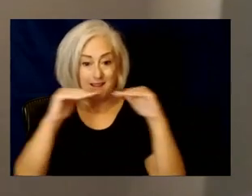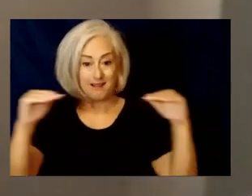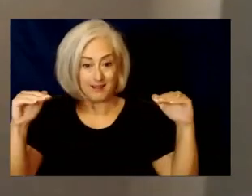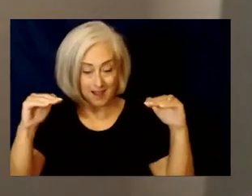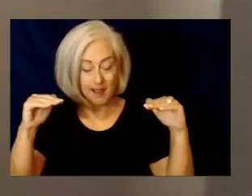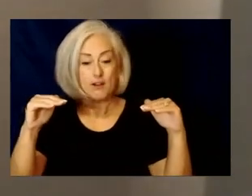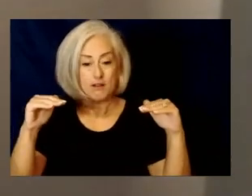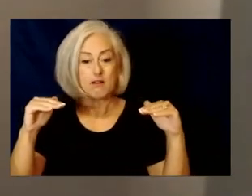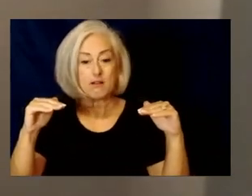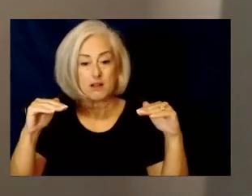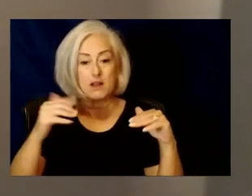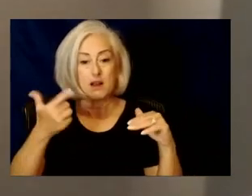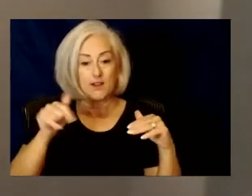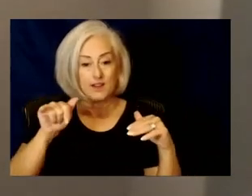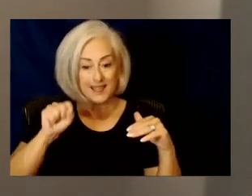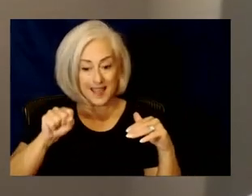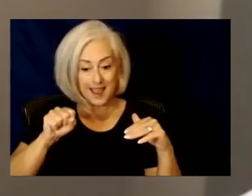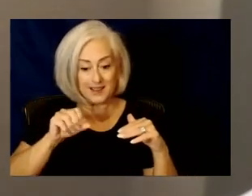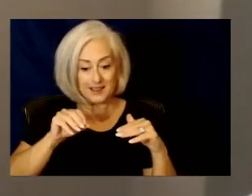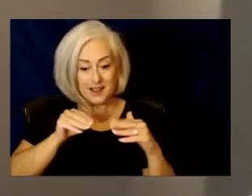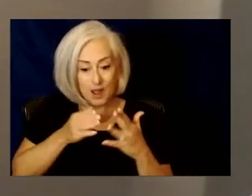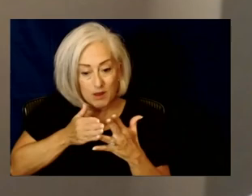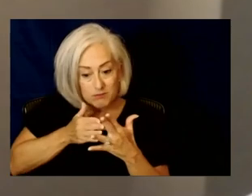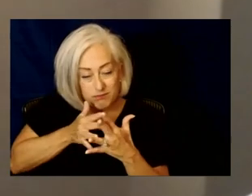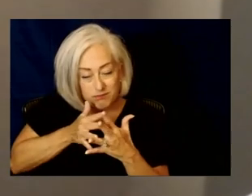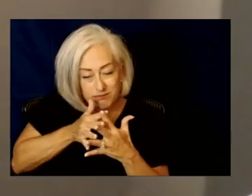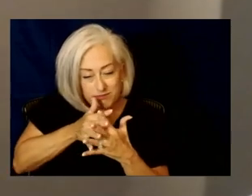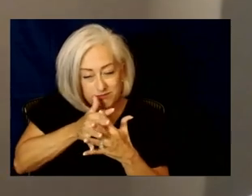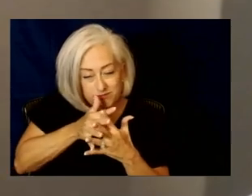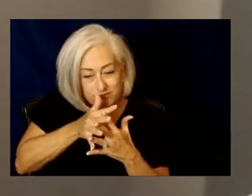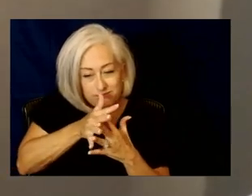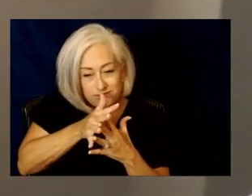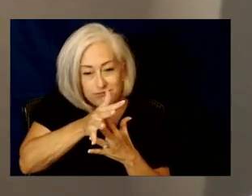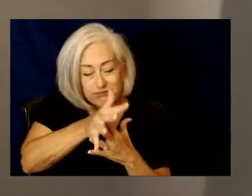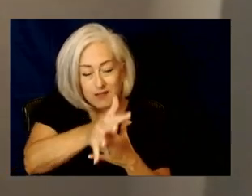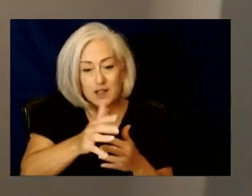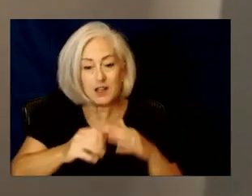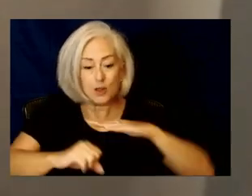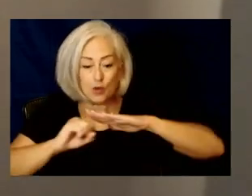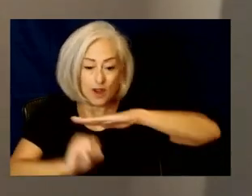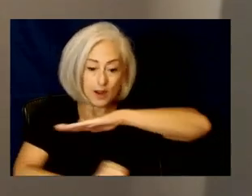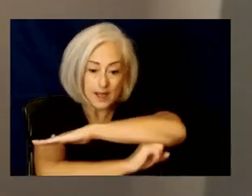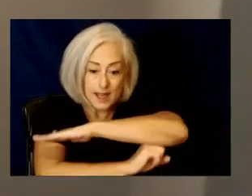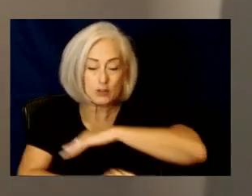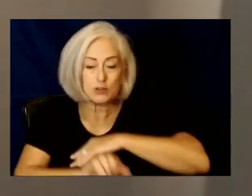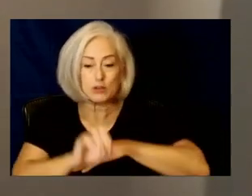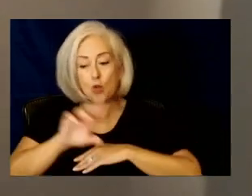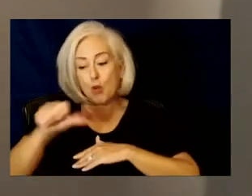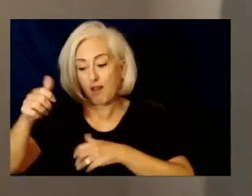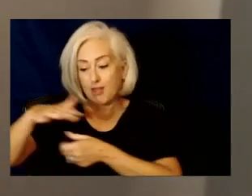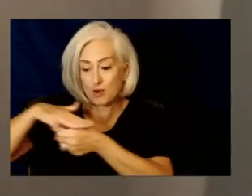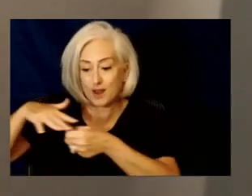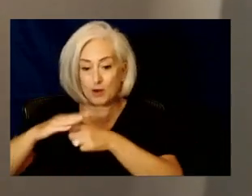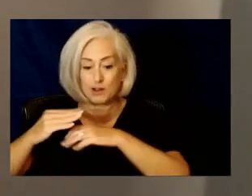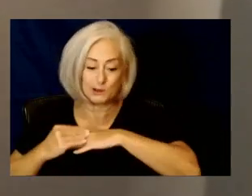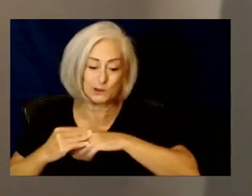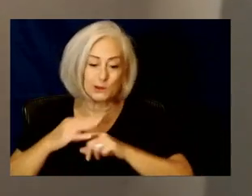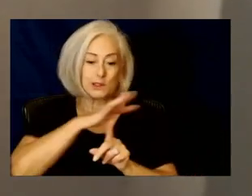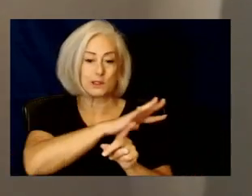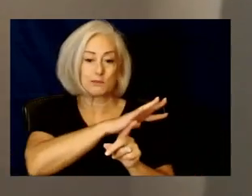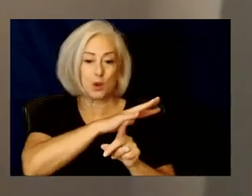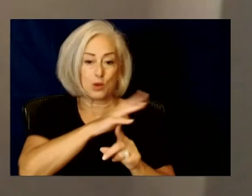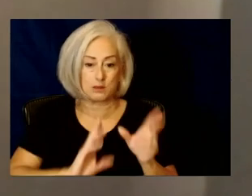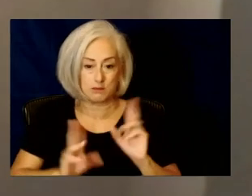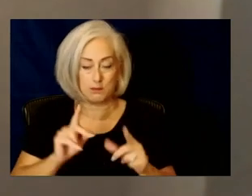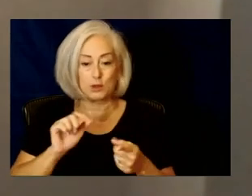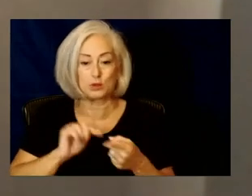that can leak in through the foundation or potentially other areas that can expose people to a radioactive